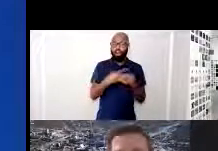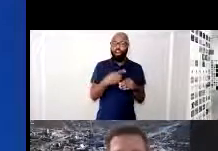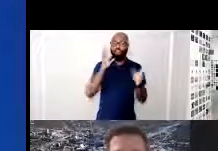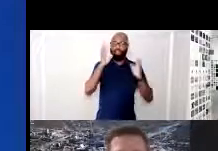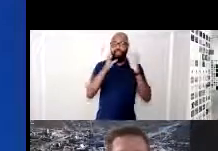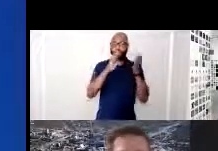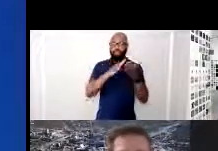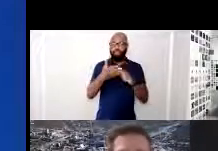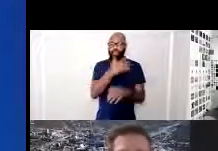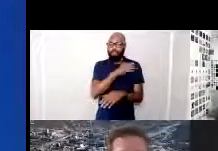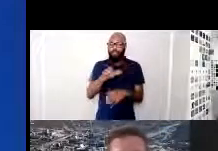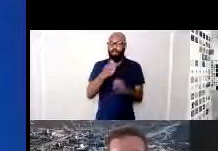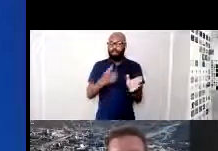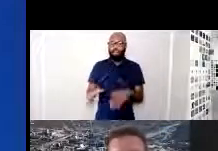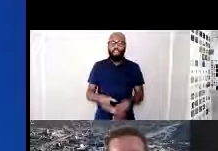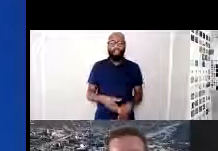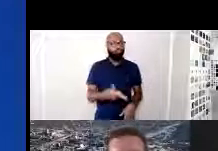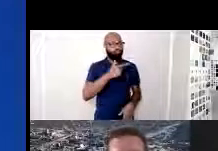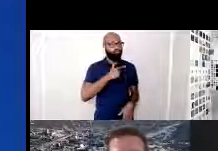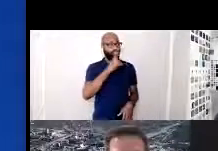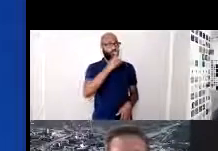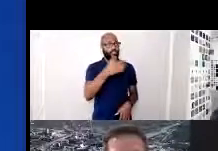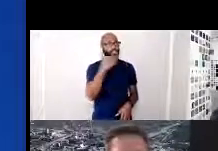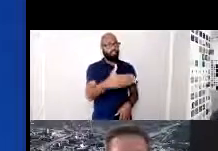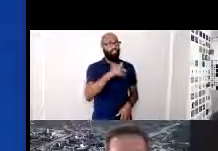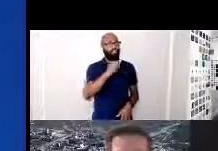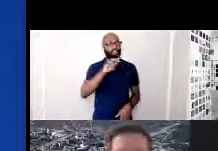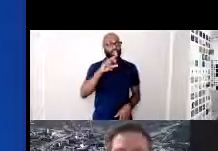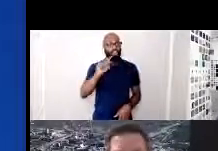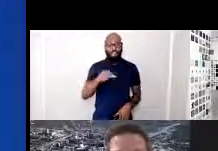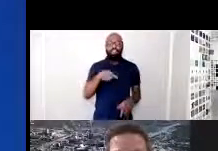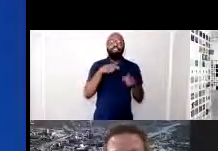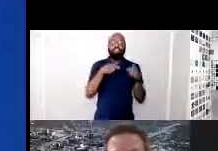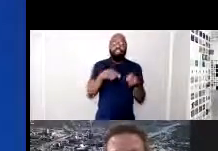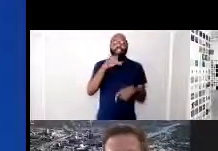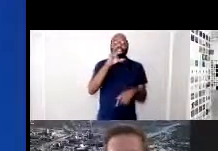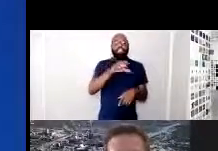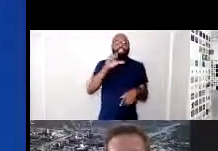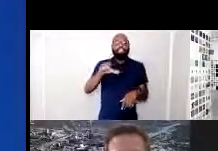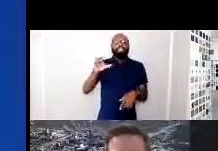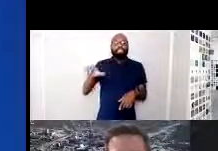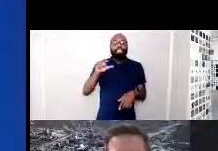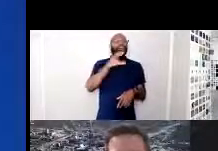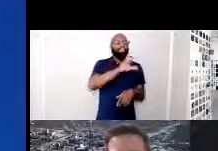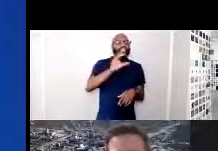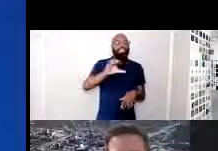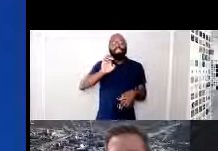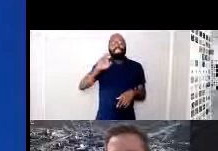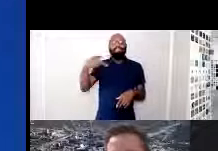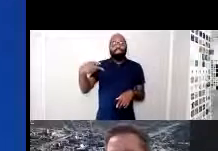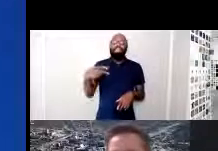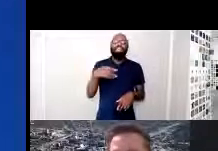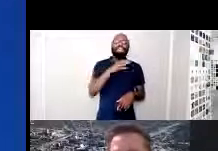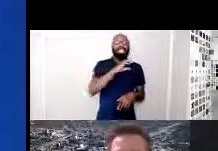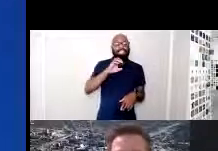thank you, Annette. So this empowerment plan, the CCEP or the CSEP, whatever we want to call it, working title,